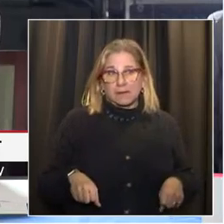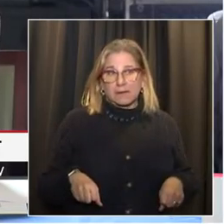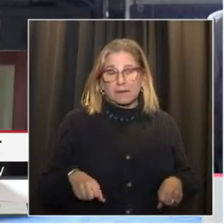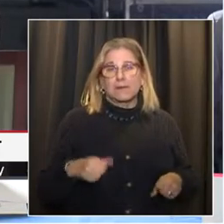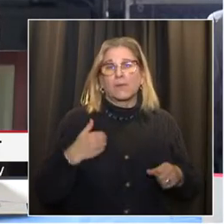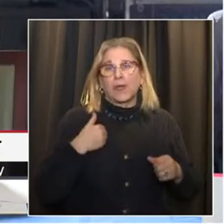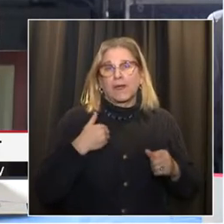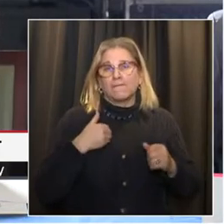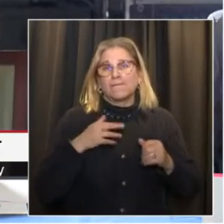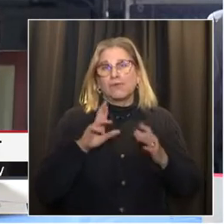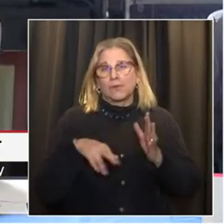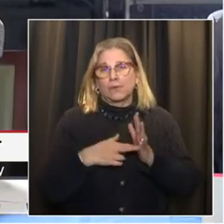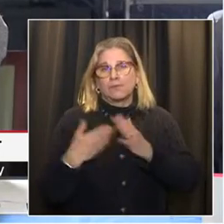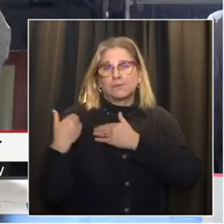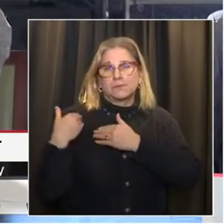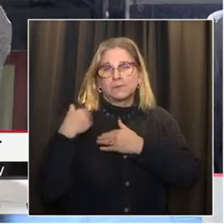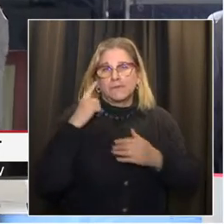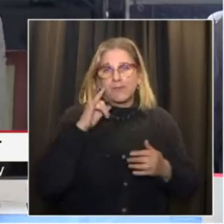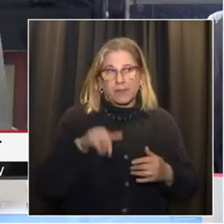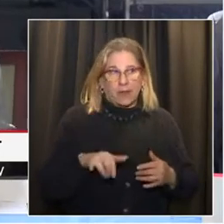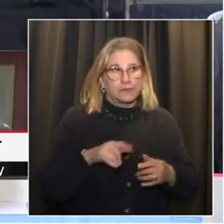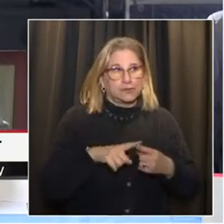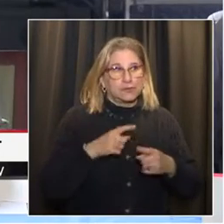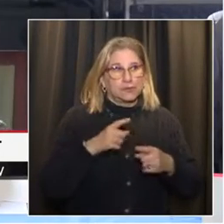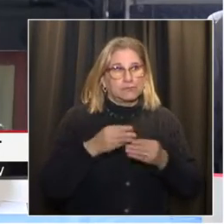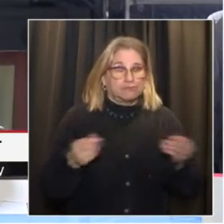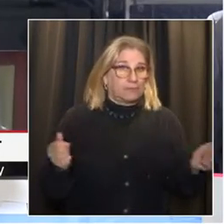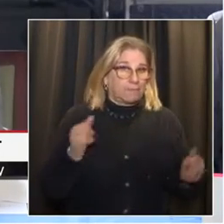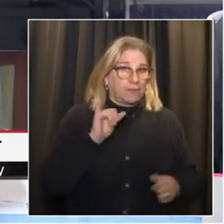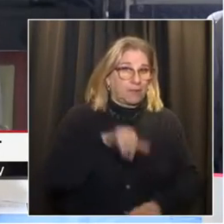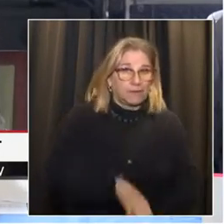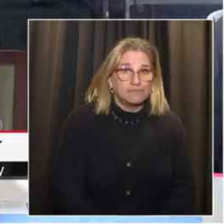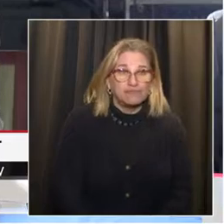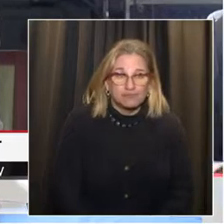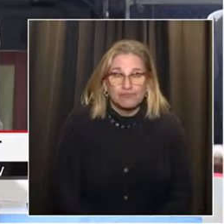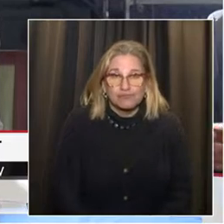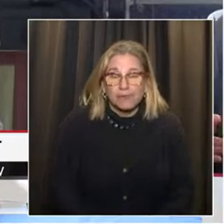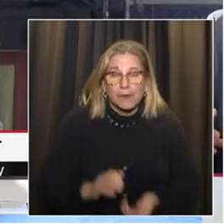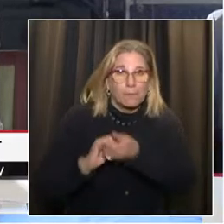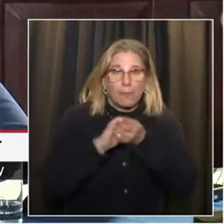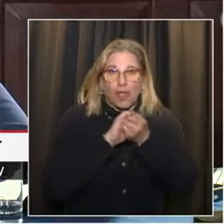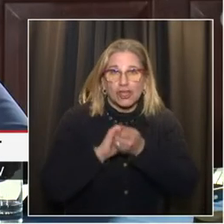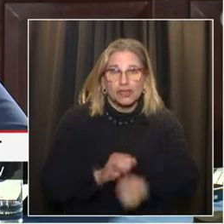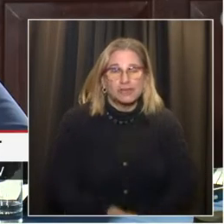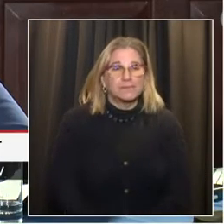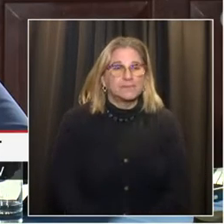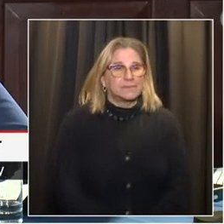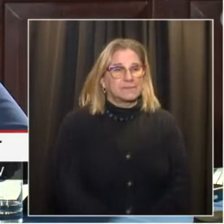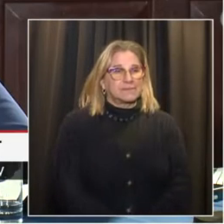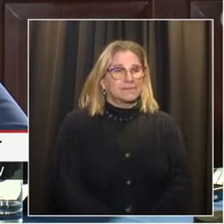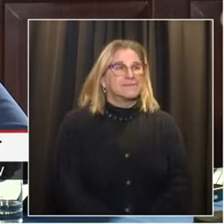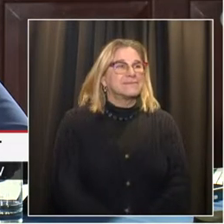information is one way to do that. I appreciate your feedback, and